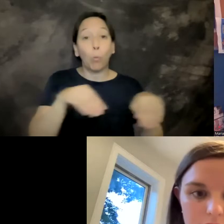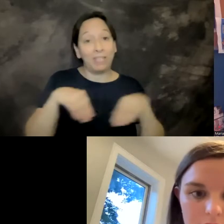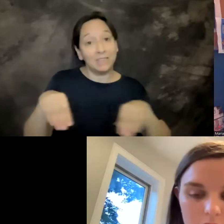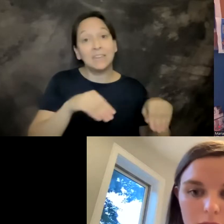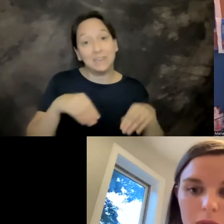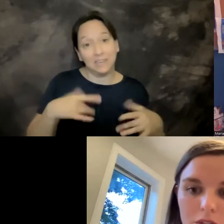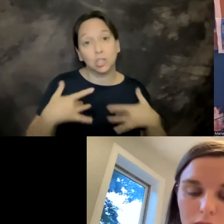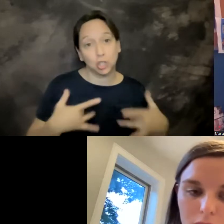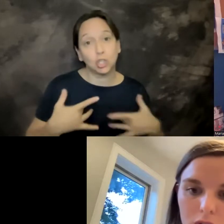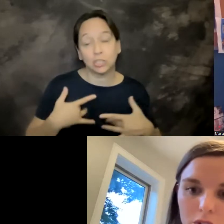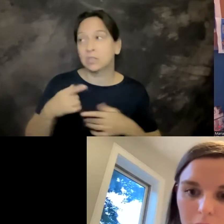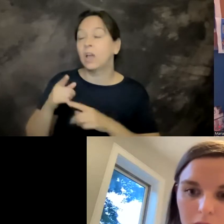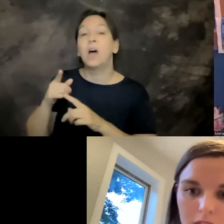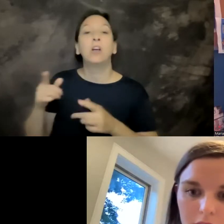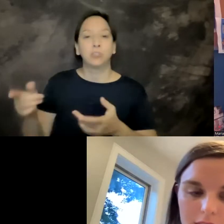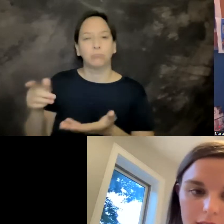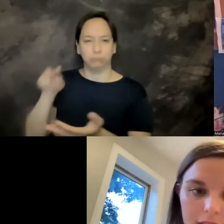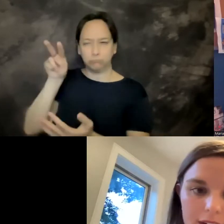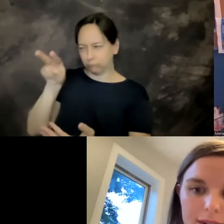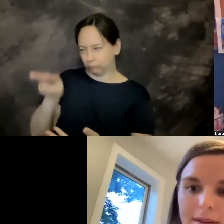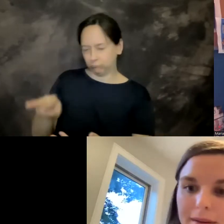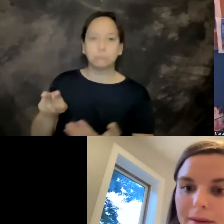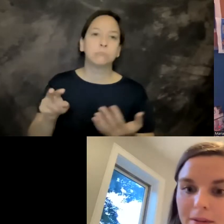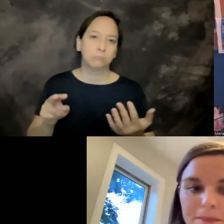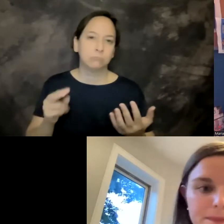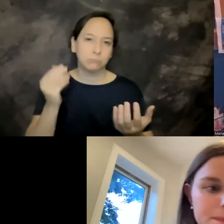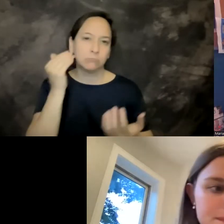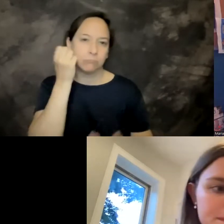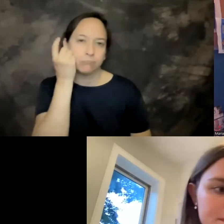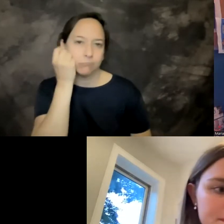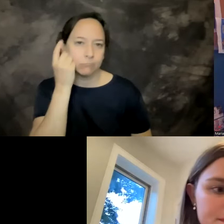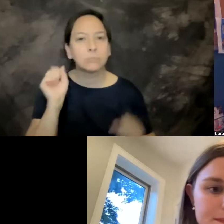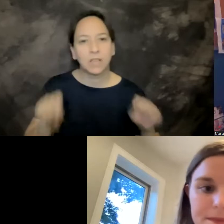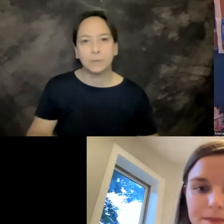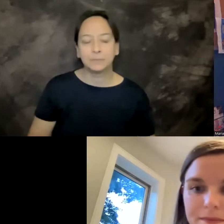there's more detailed information for folks who might want to look into that.